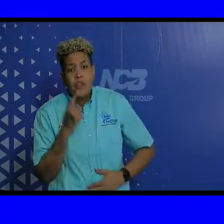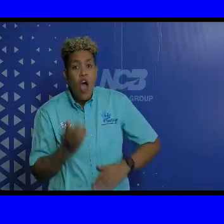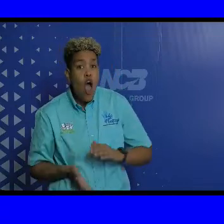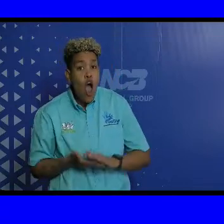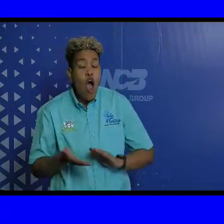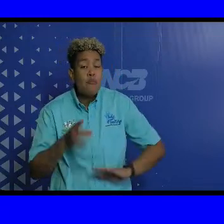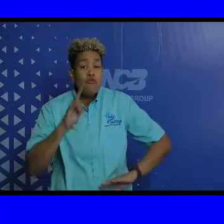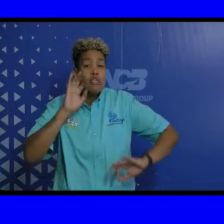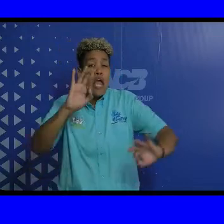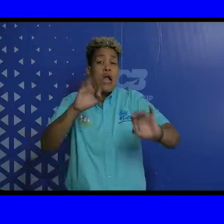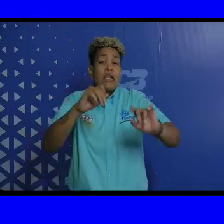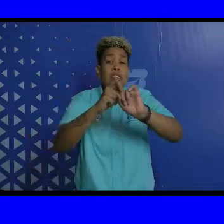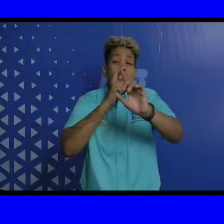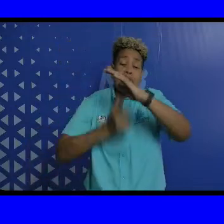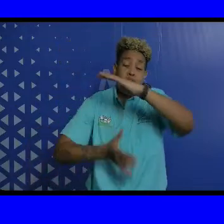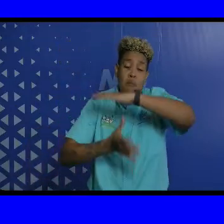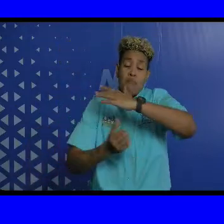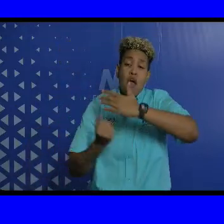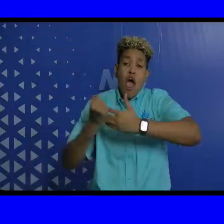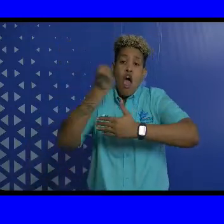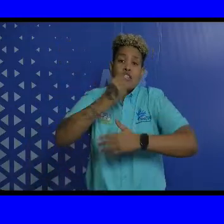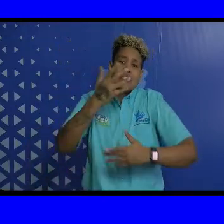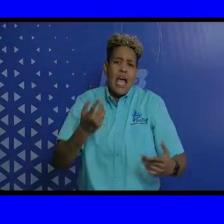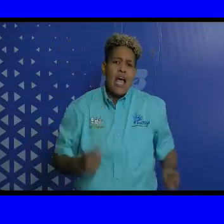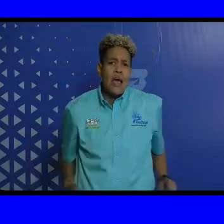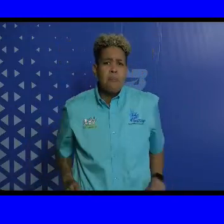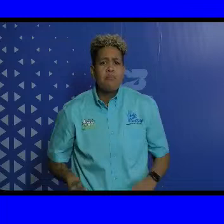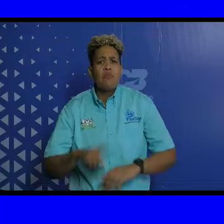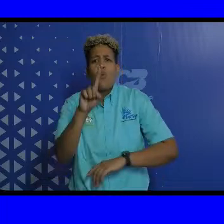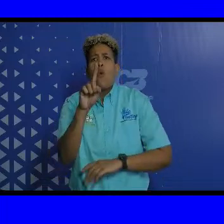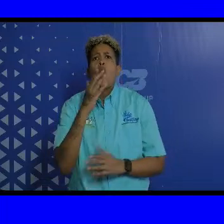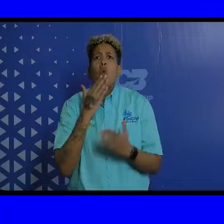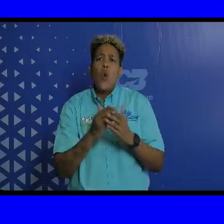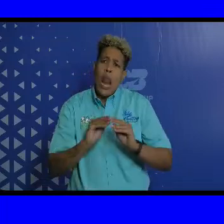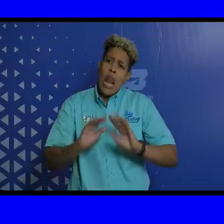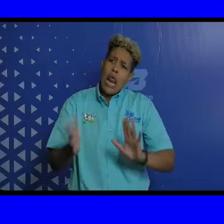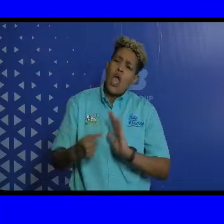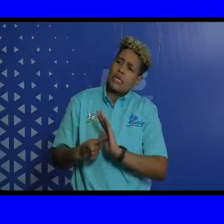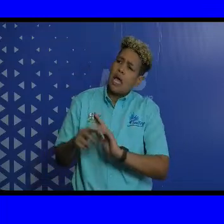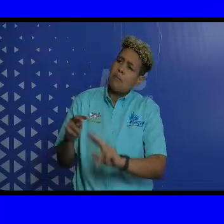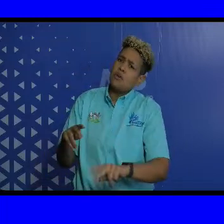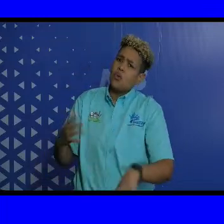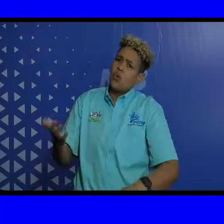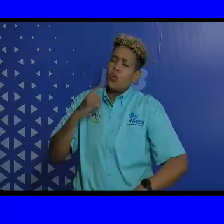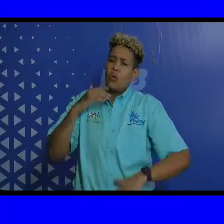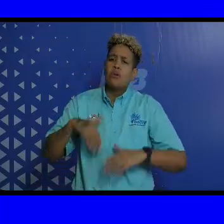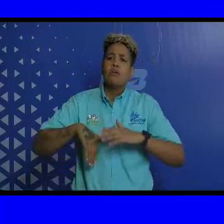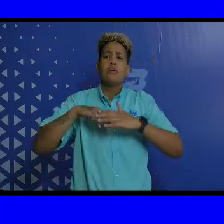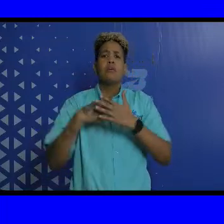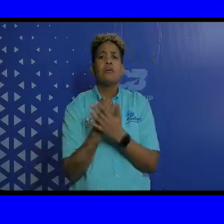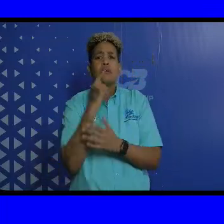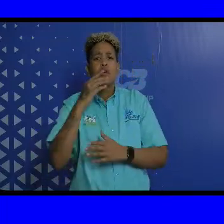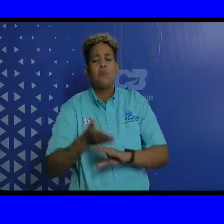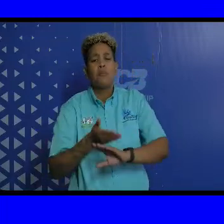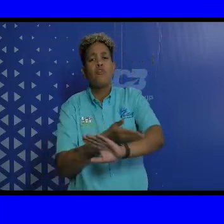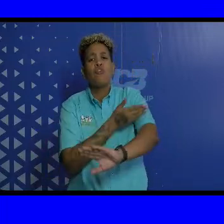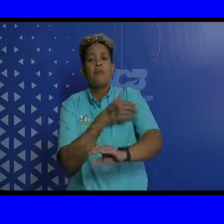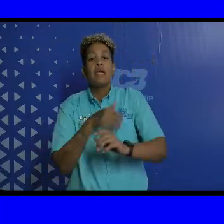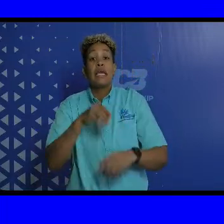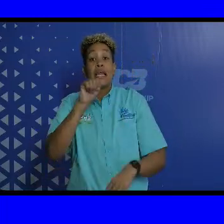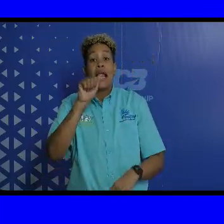Operational excellence is prioritized. One tangible example of this is the substantial improvement in